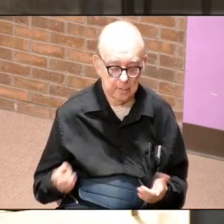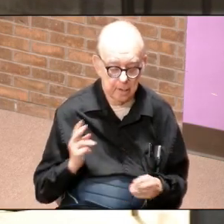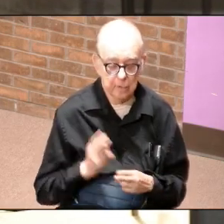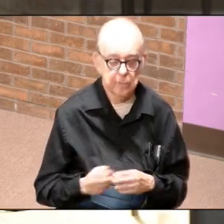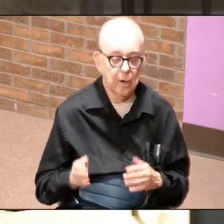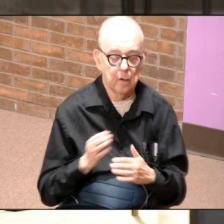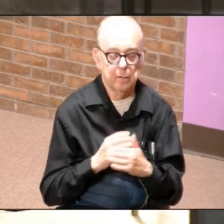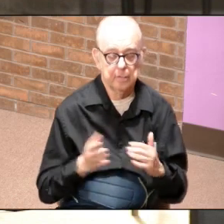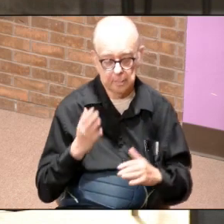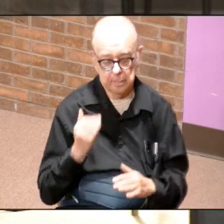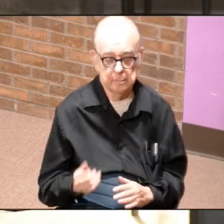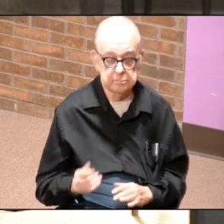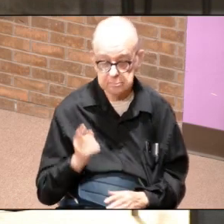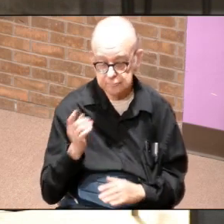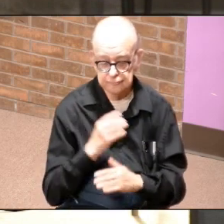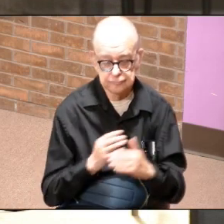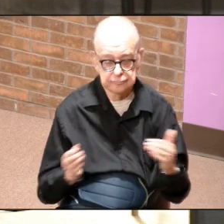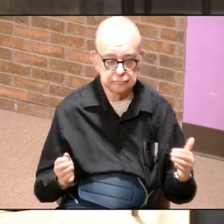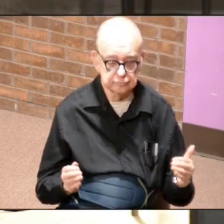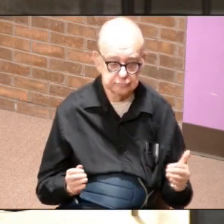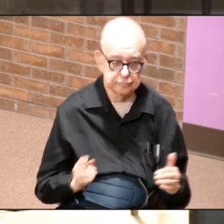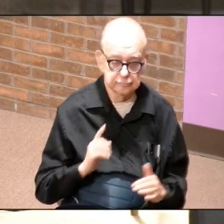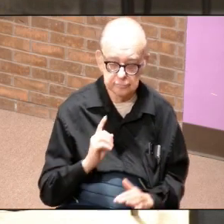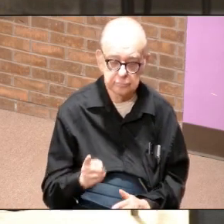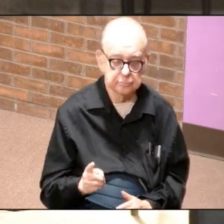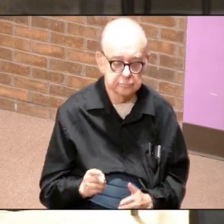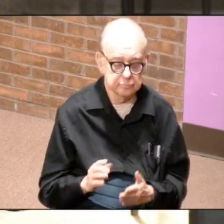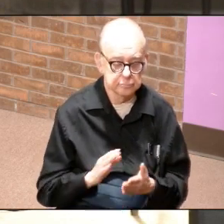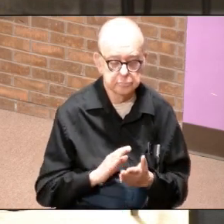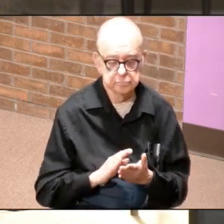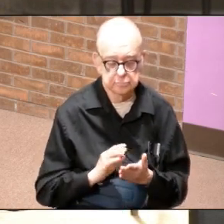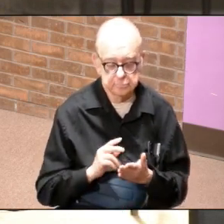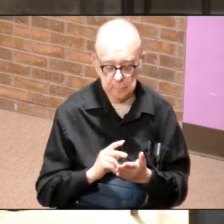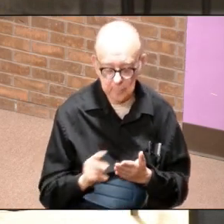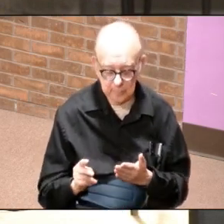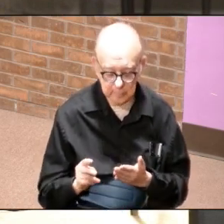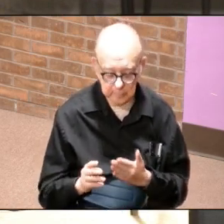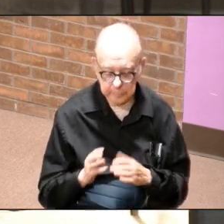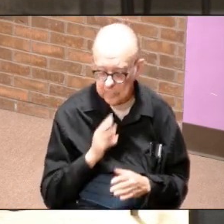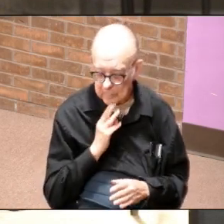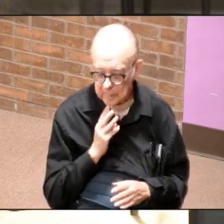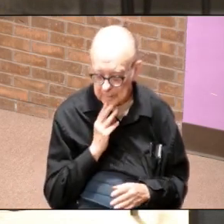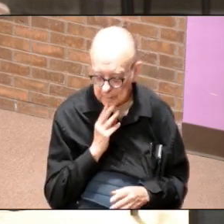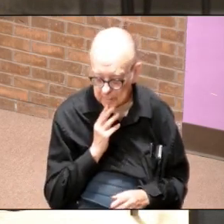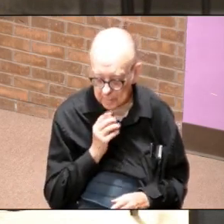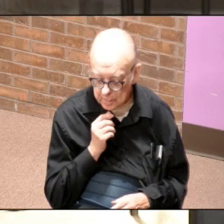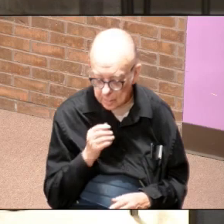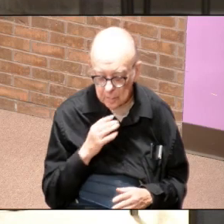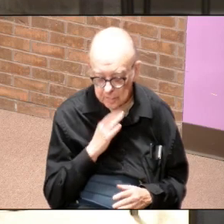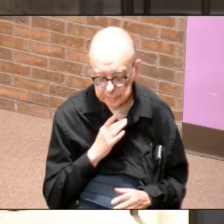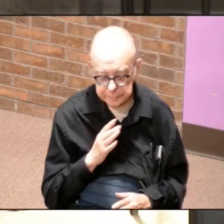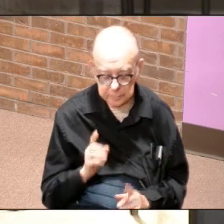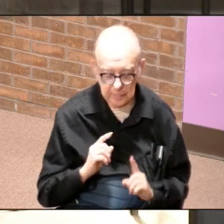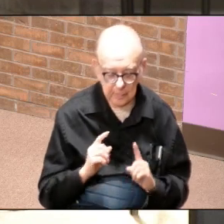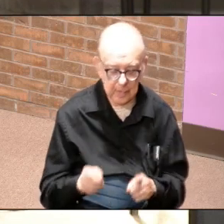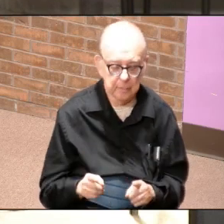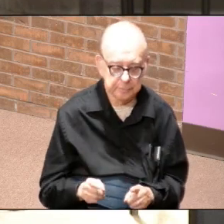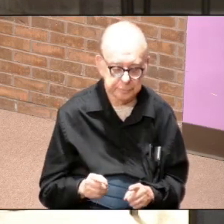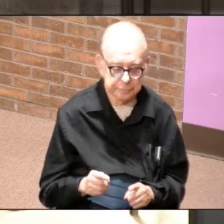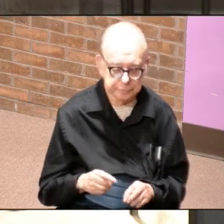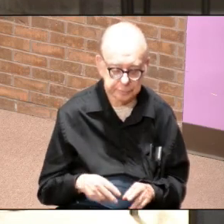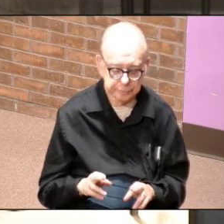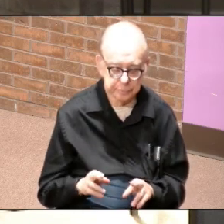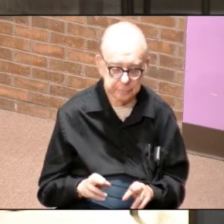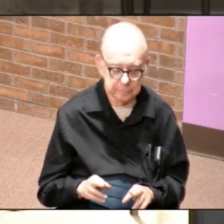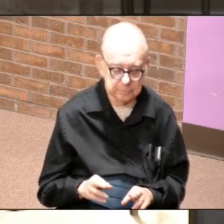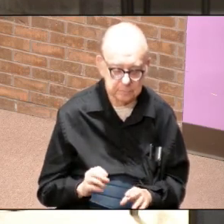heaven because up in heaven, it is going to be pure water. There is not going to be any contamination. You can go to the river